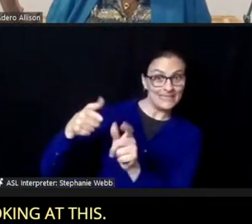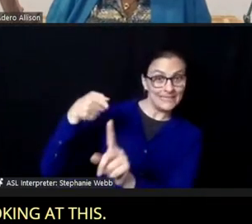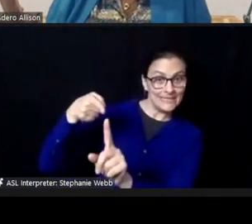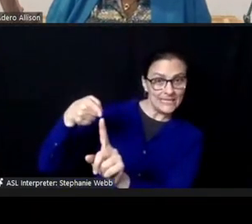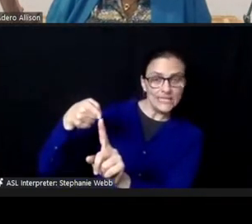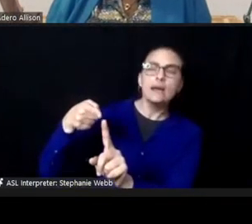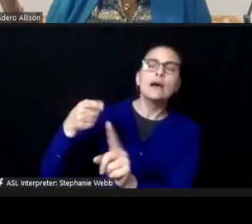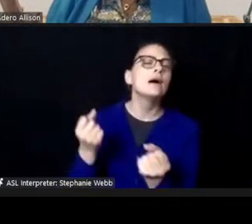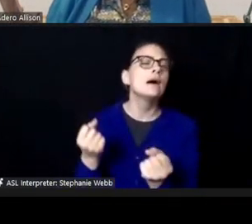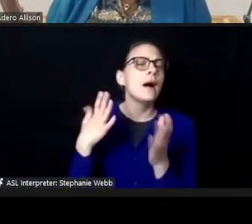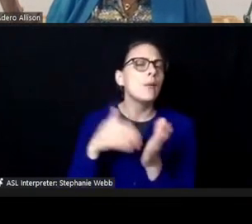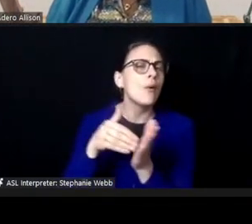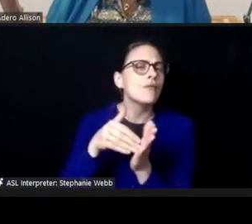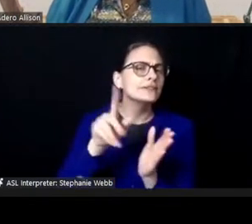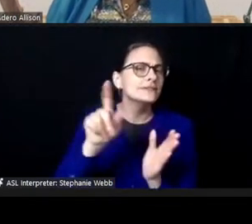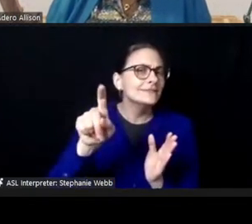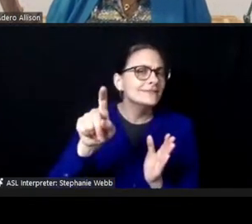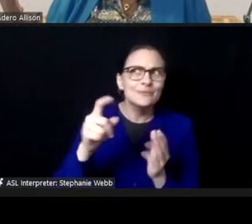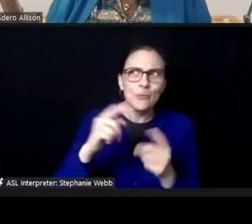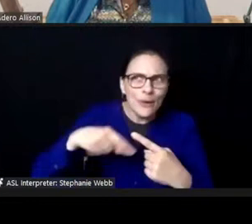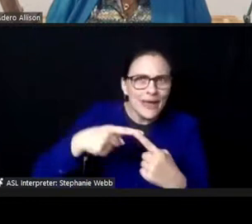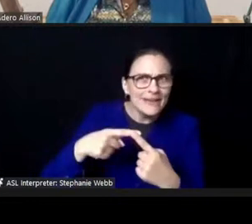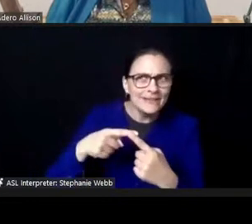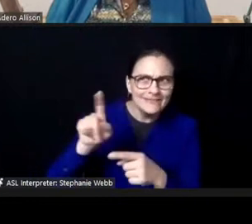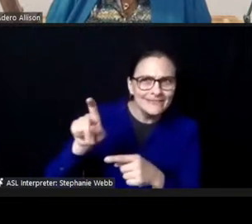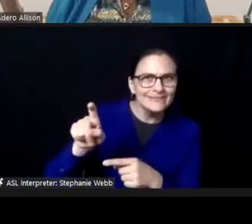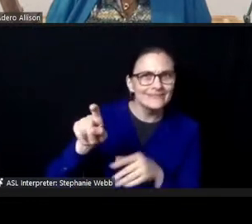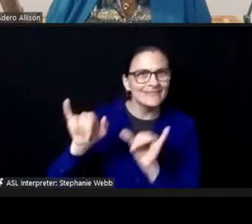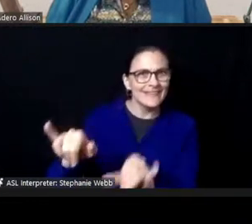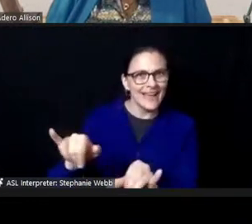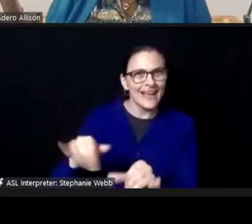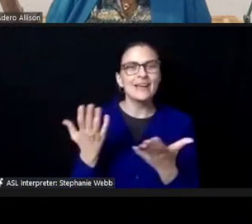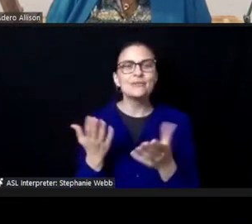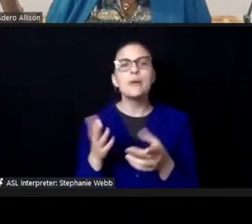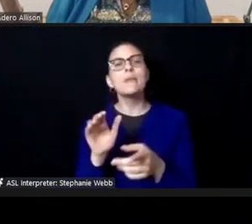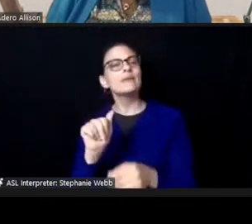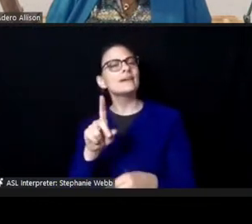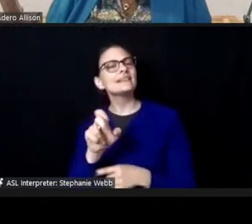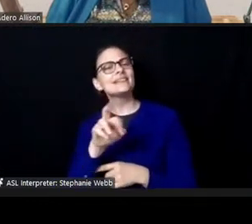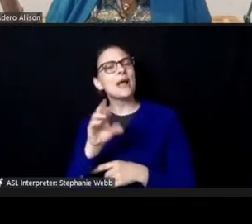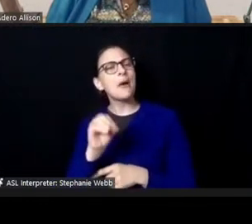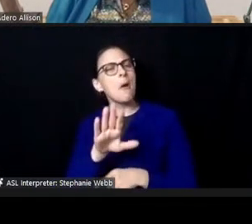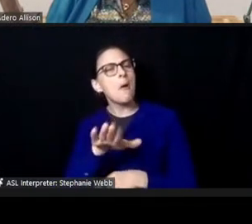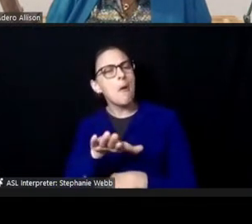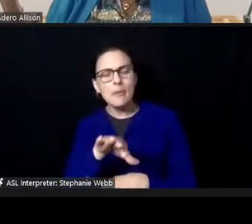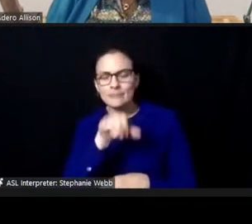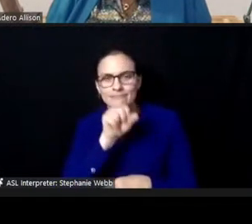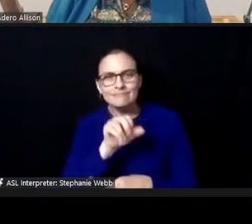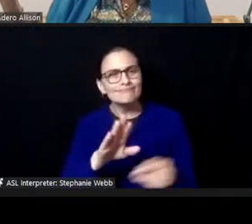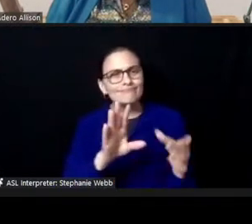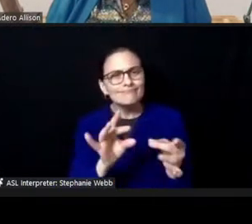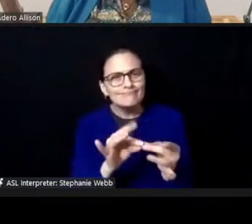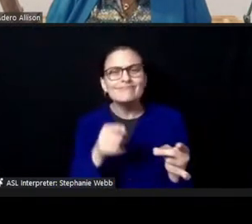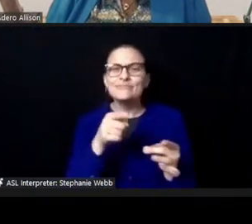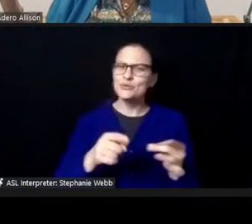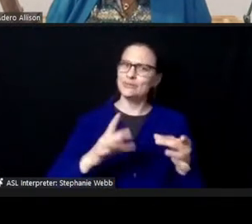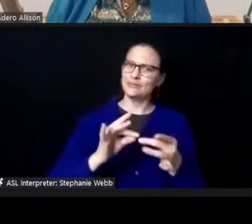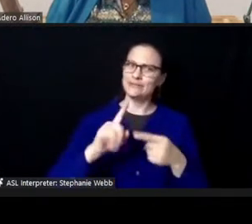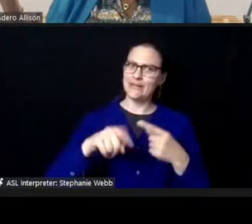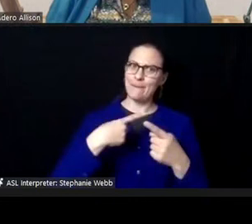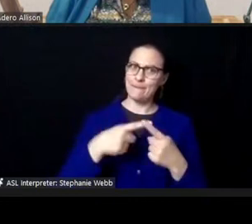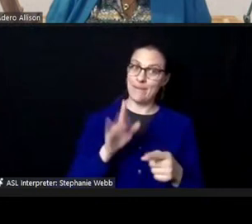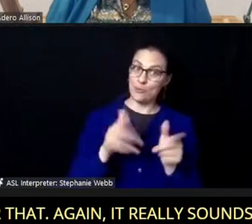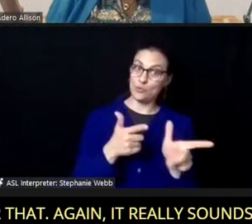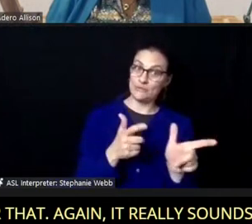Daryl, would love your thoughts on, you know, we keep talking about the reliability of the speed that